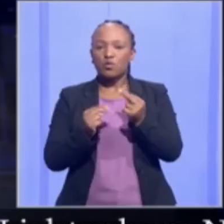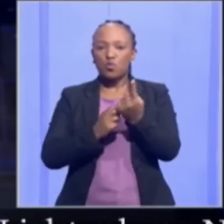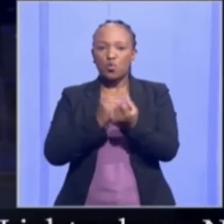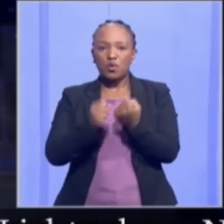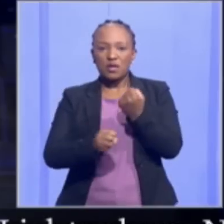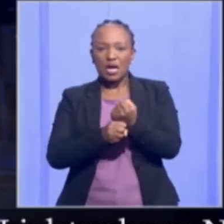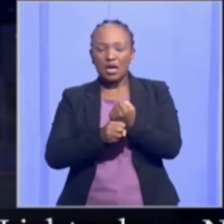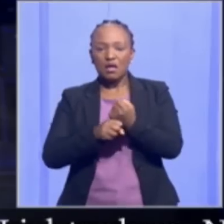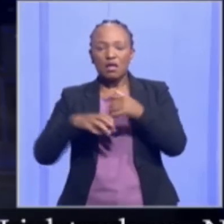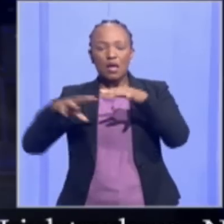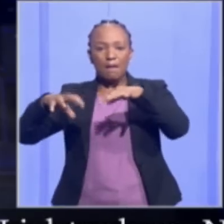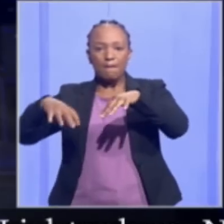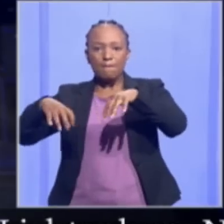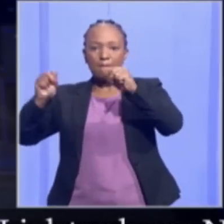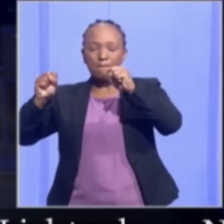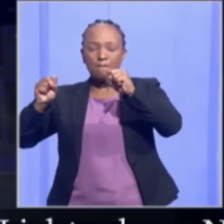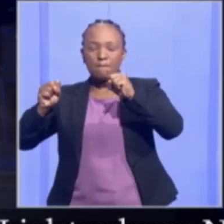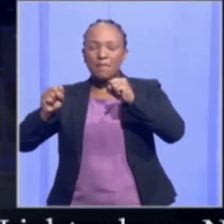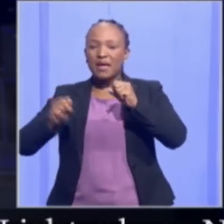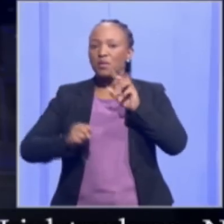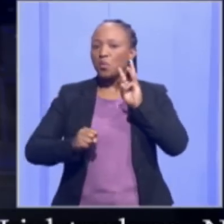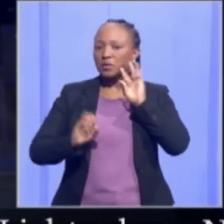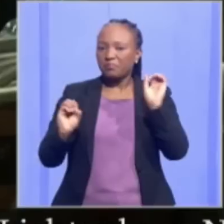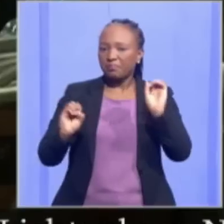ka lefifi le lenyora.